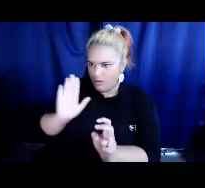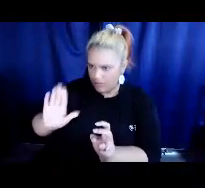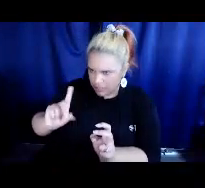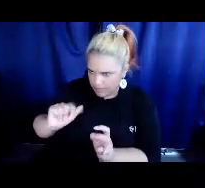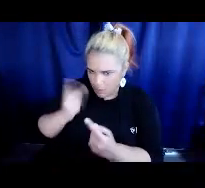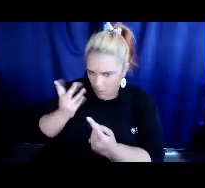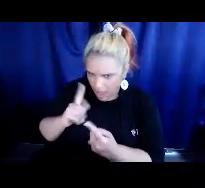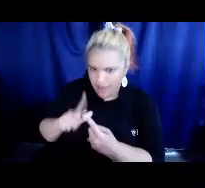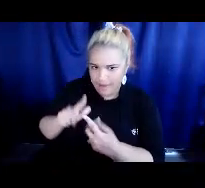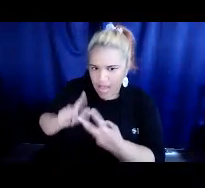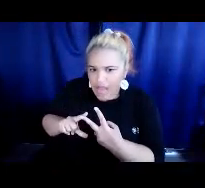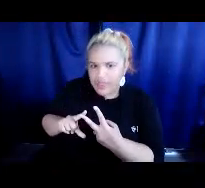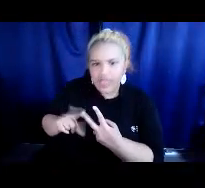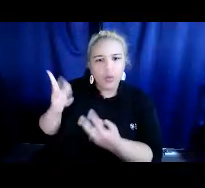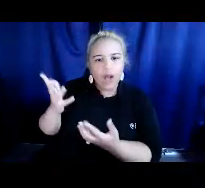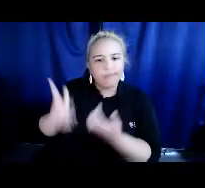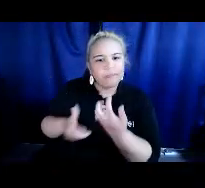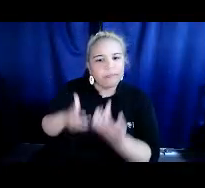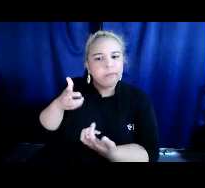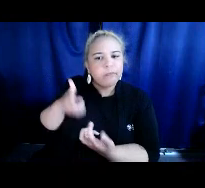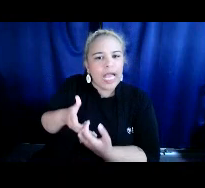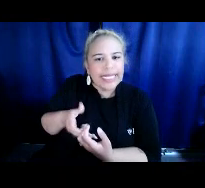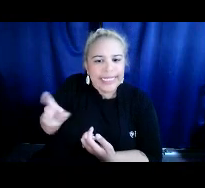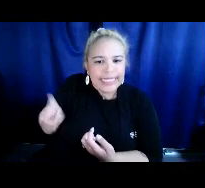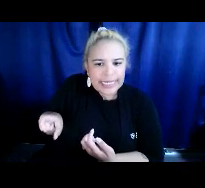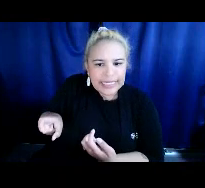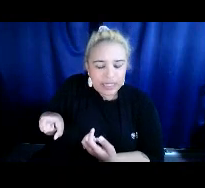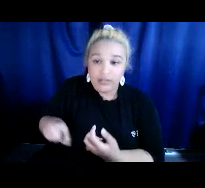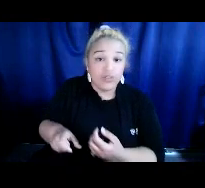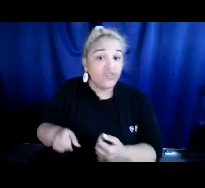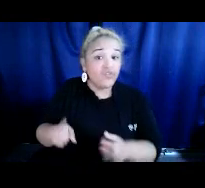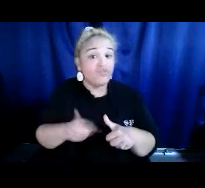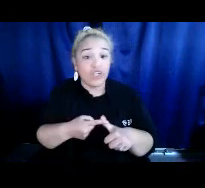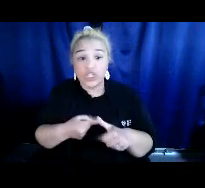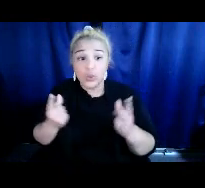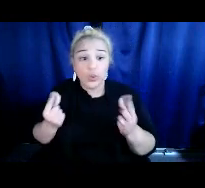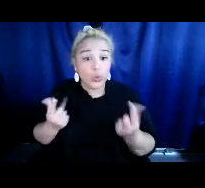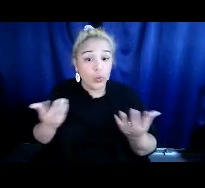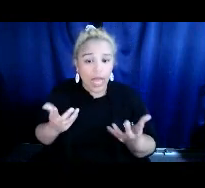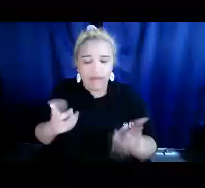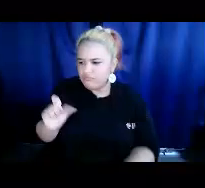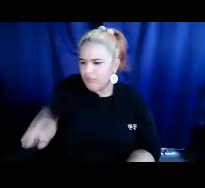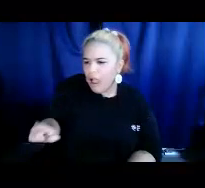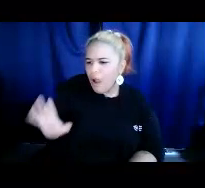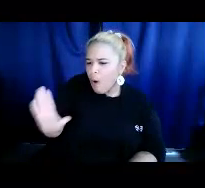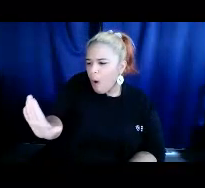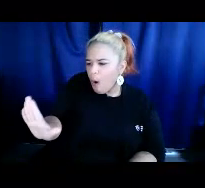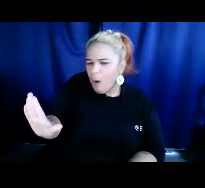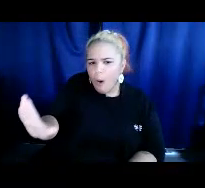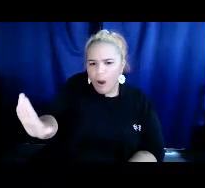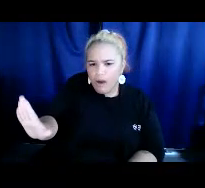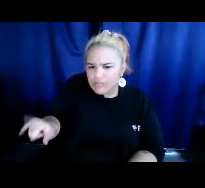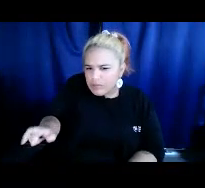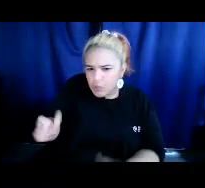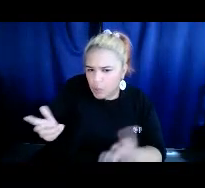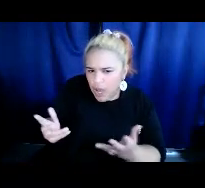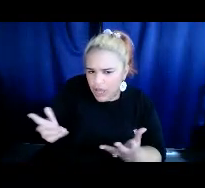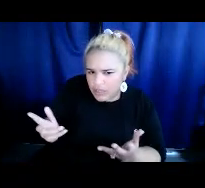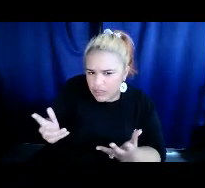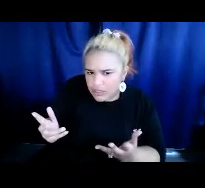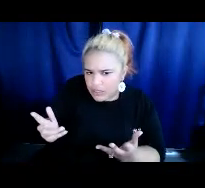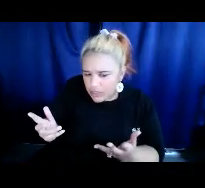to start is to ask the person what ideas they have. They may have encountered this barrier in the past and know what will